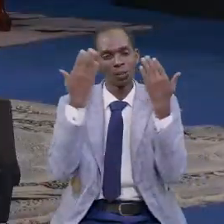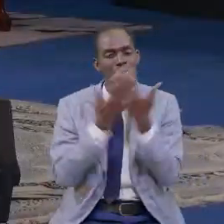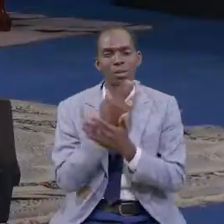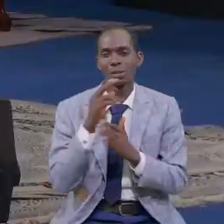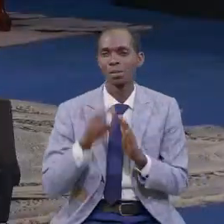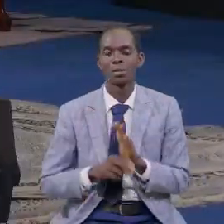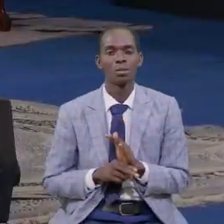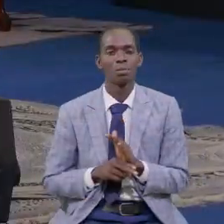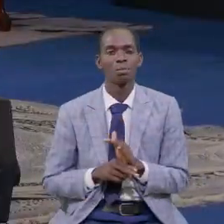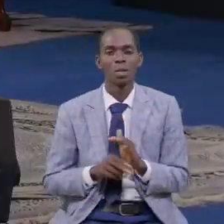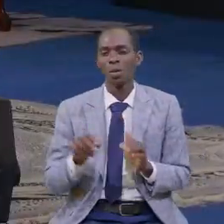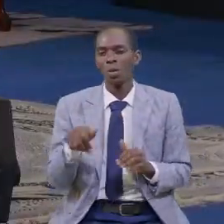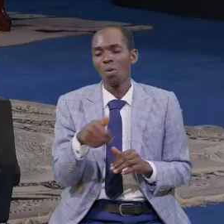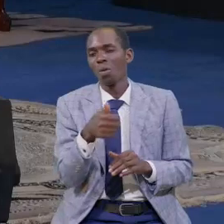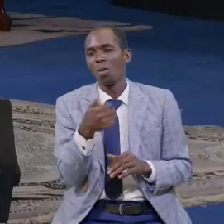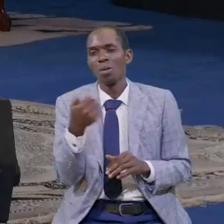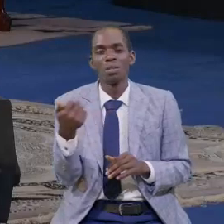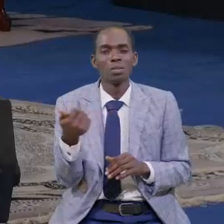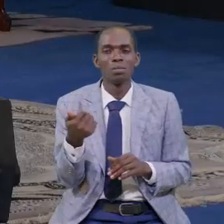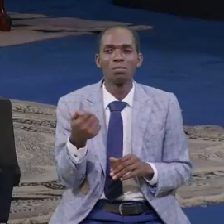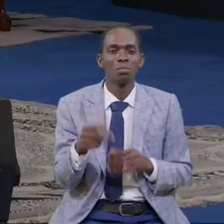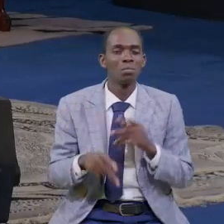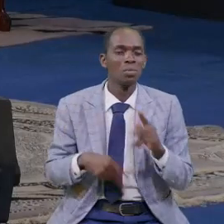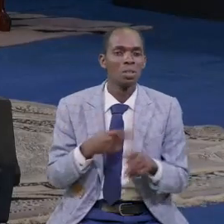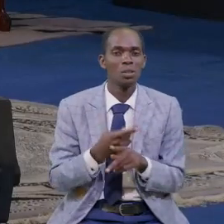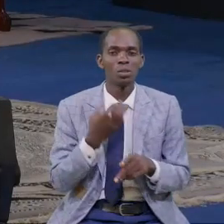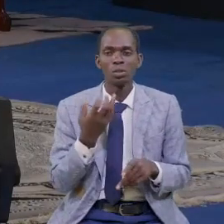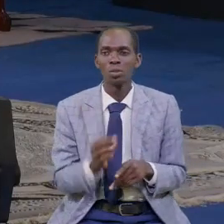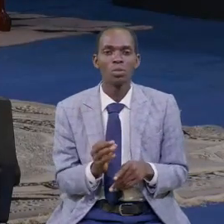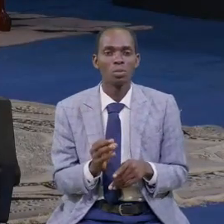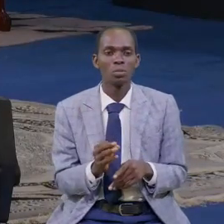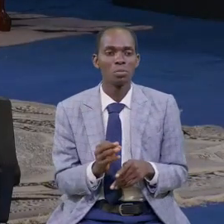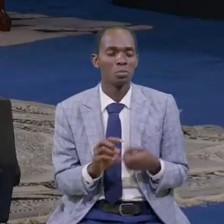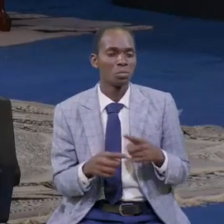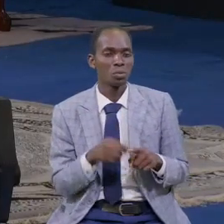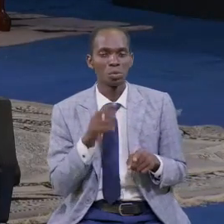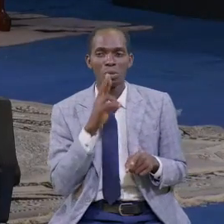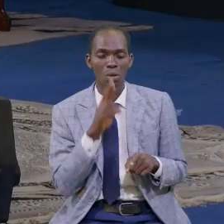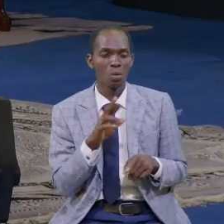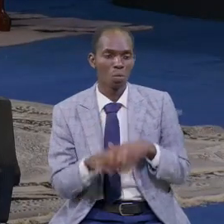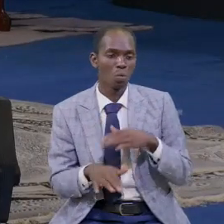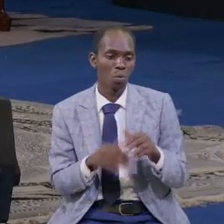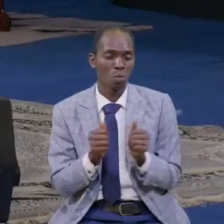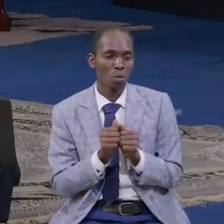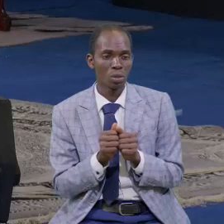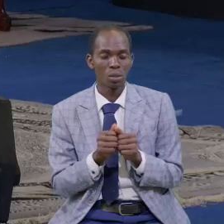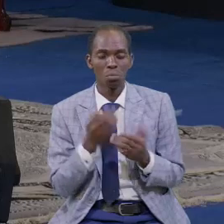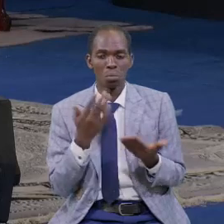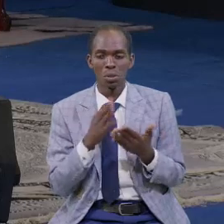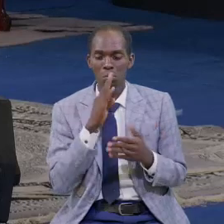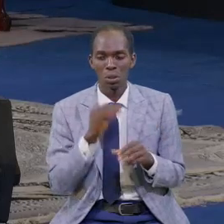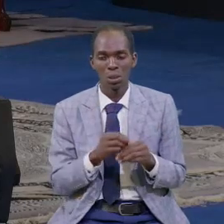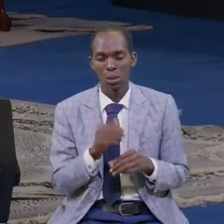Any other kind of realm you are walking, if it's secret, if it's